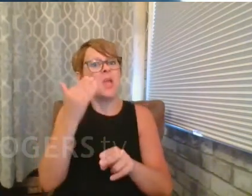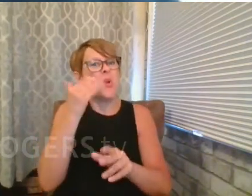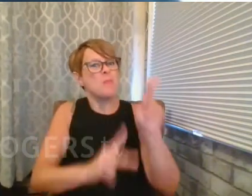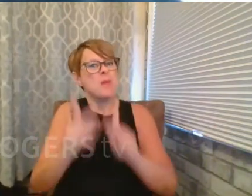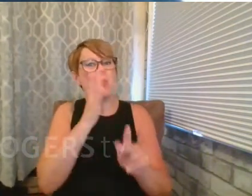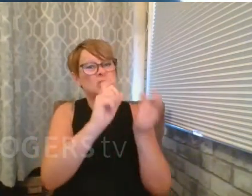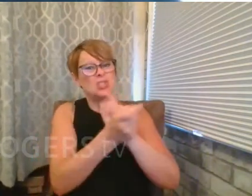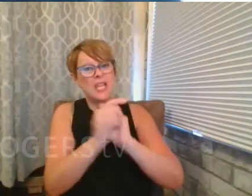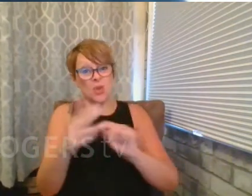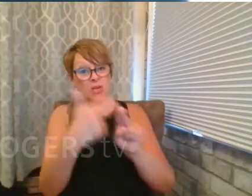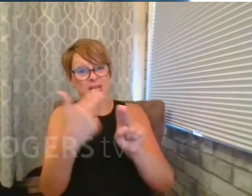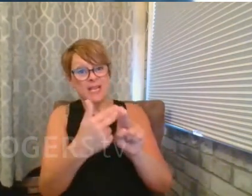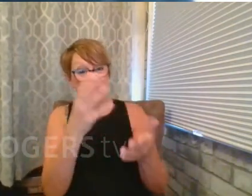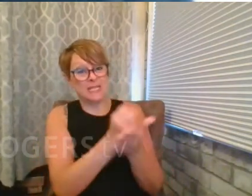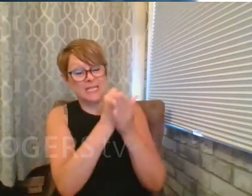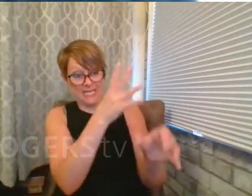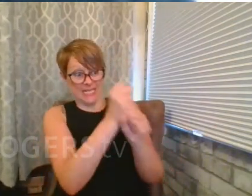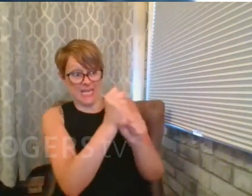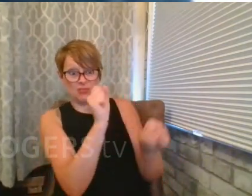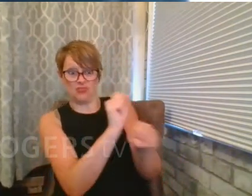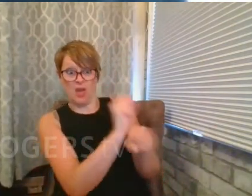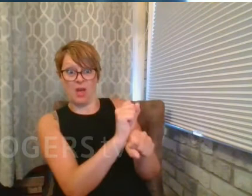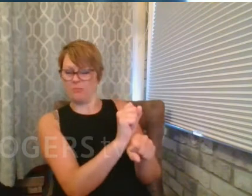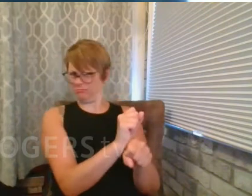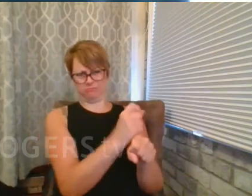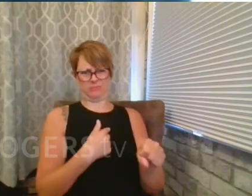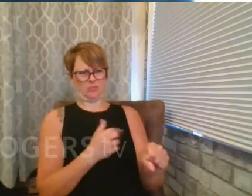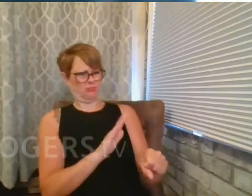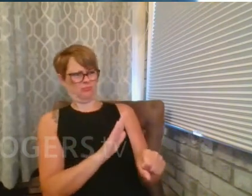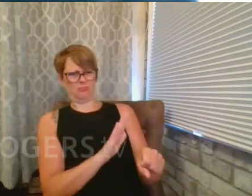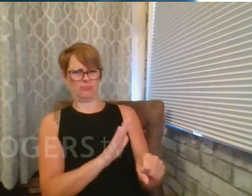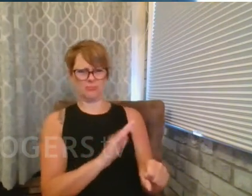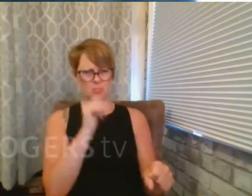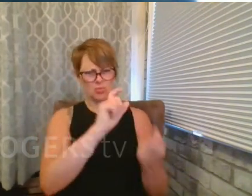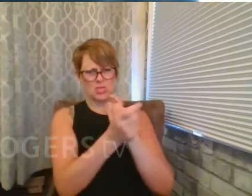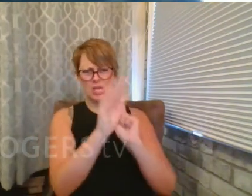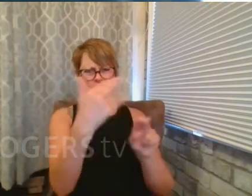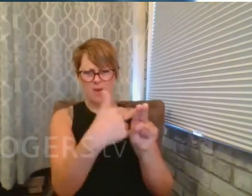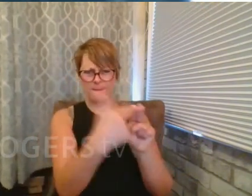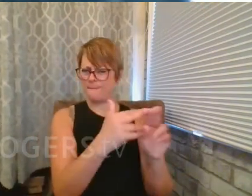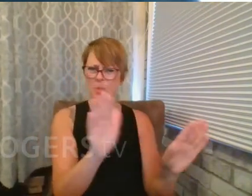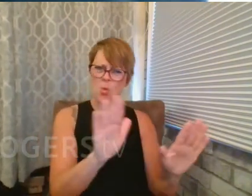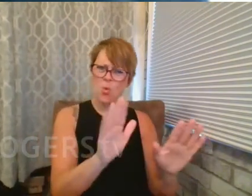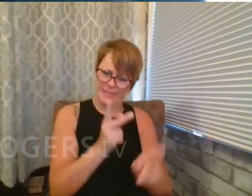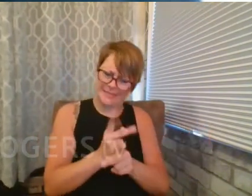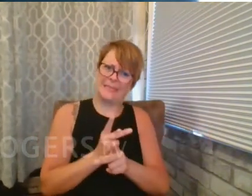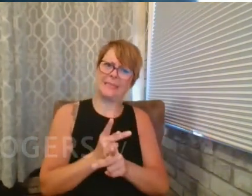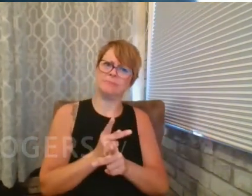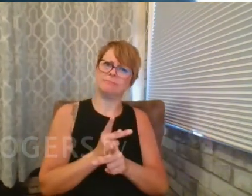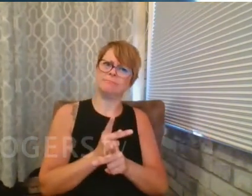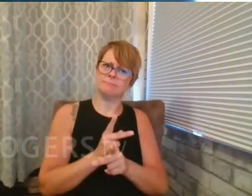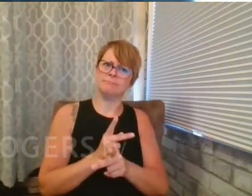business. I don't think so. You need to do that. That's my view. You don't have to do it. And any immigrant who